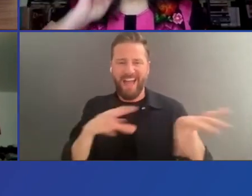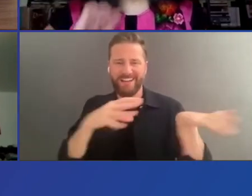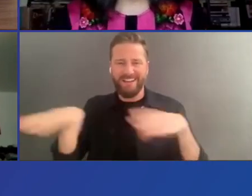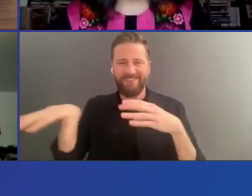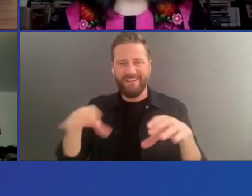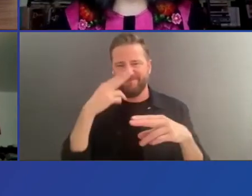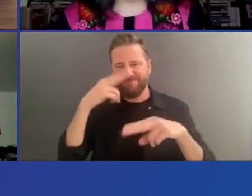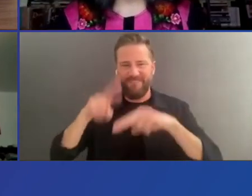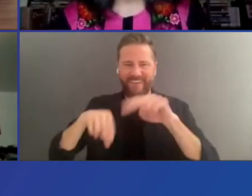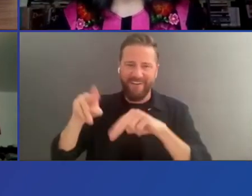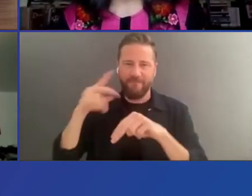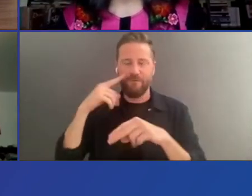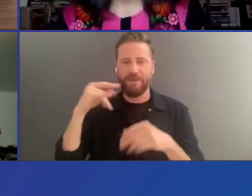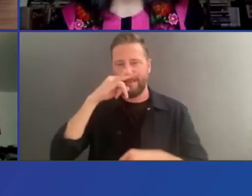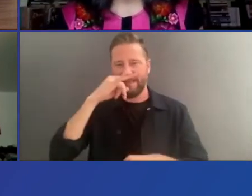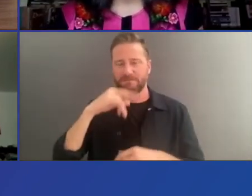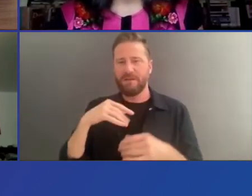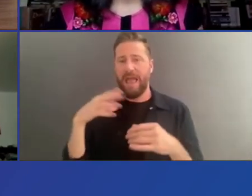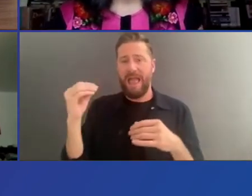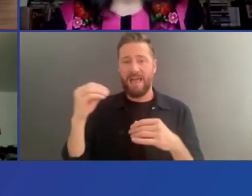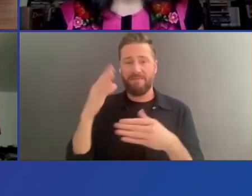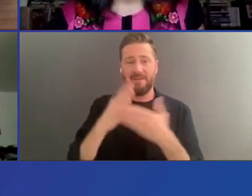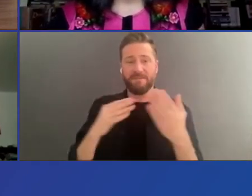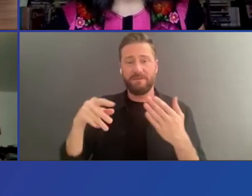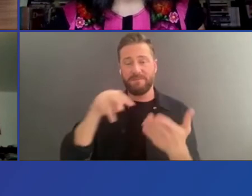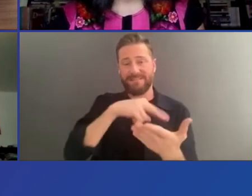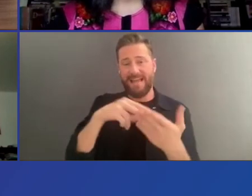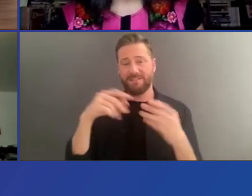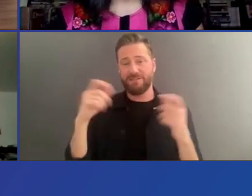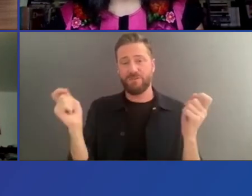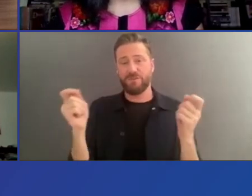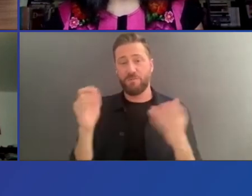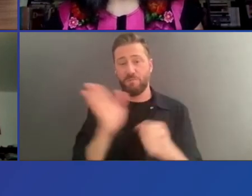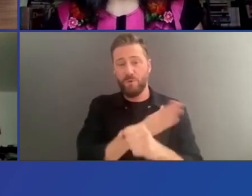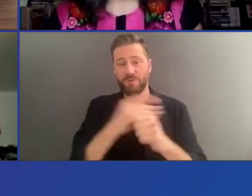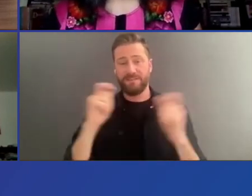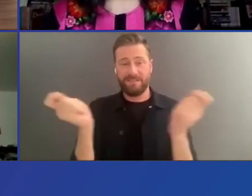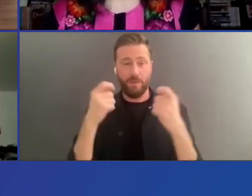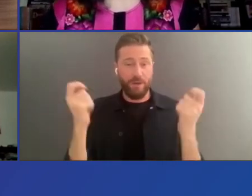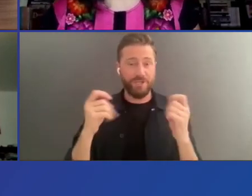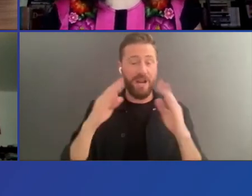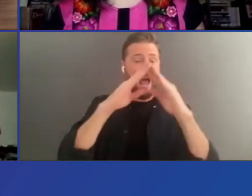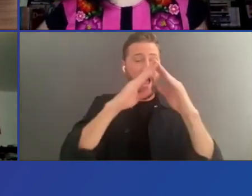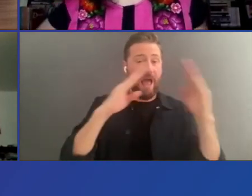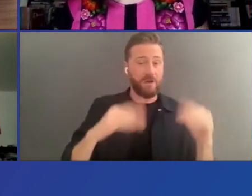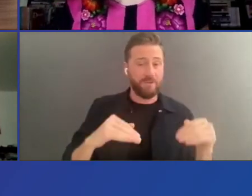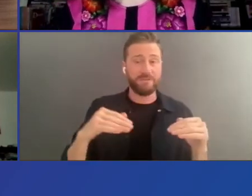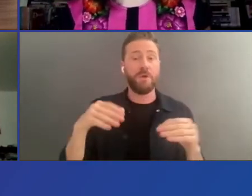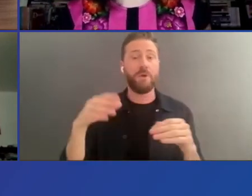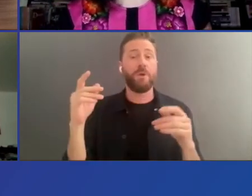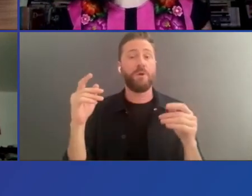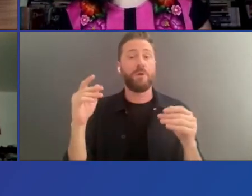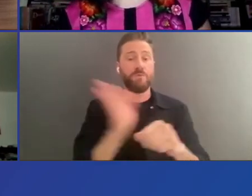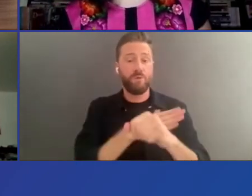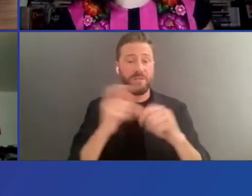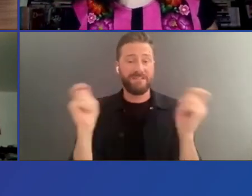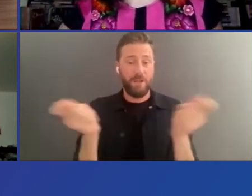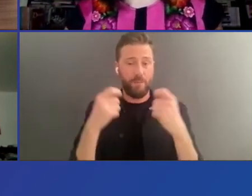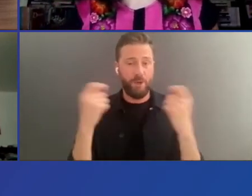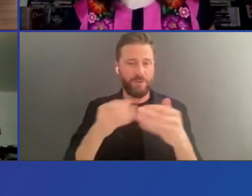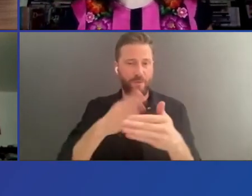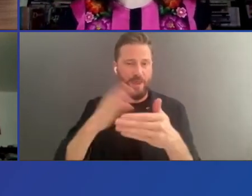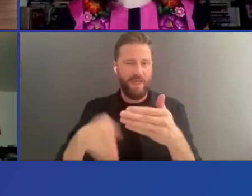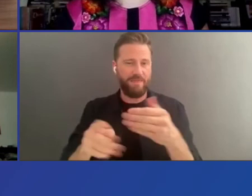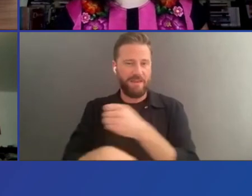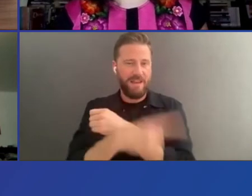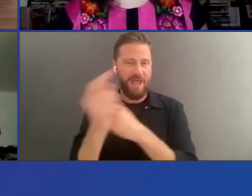There's a dance music celebration, a house music celebration, excuse me, that we end the day with.